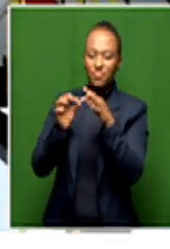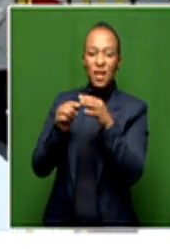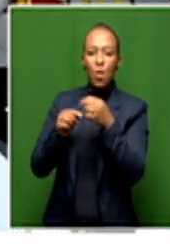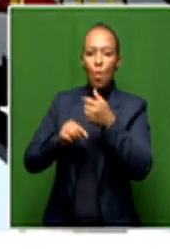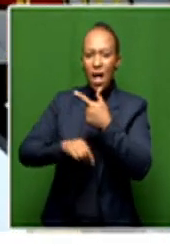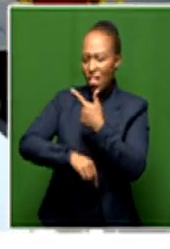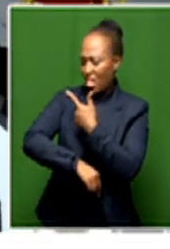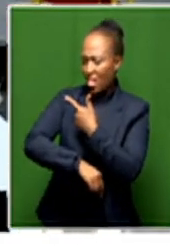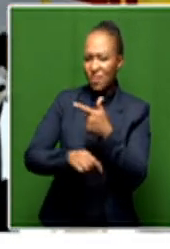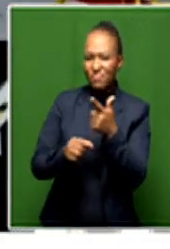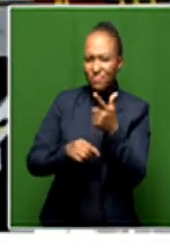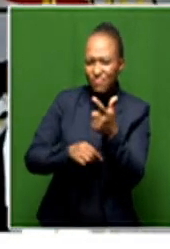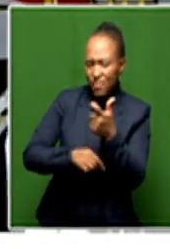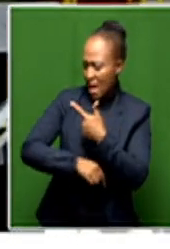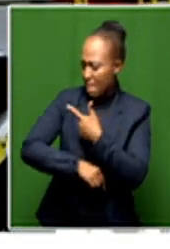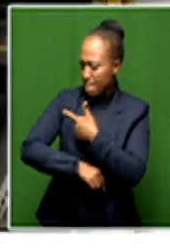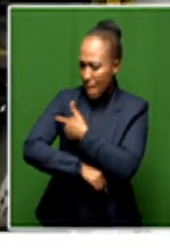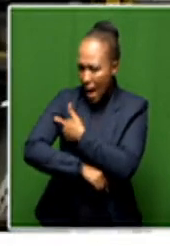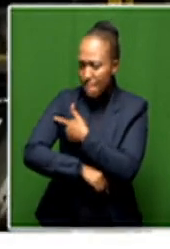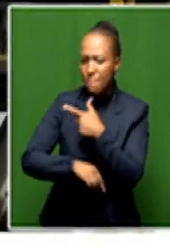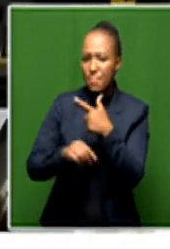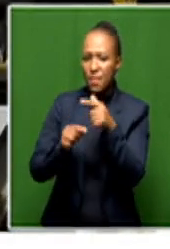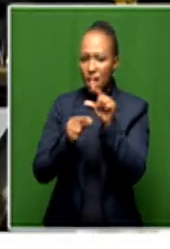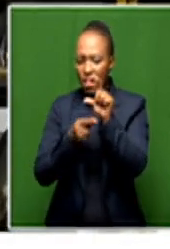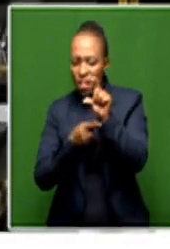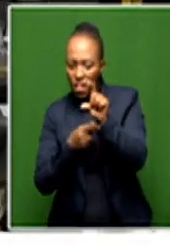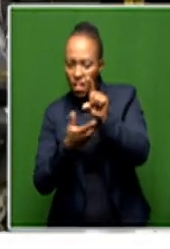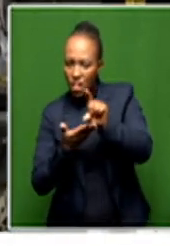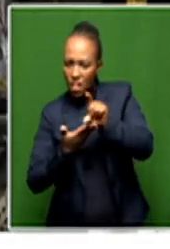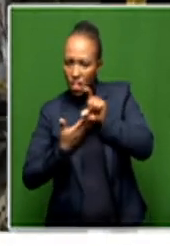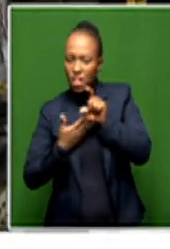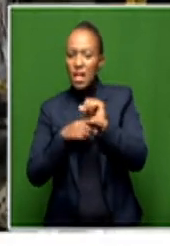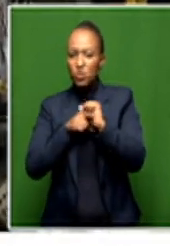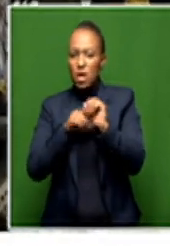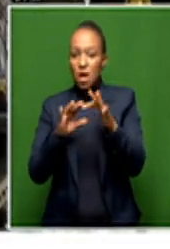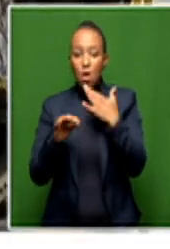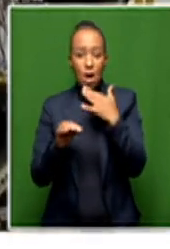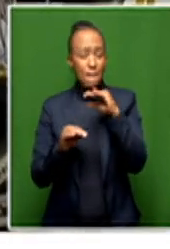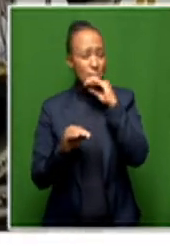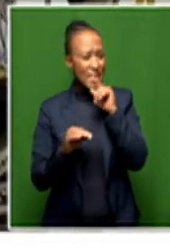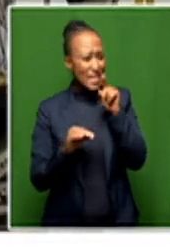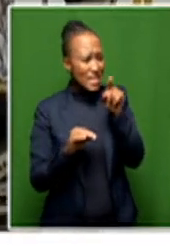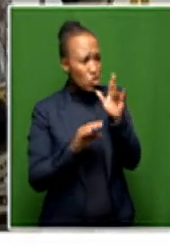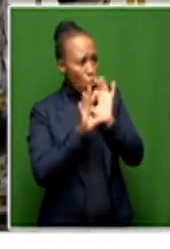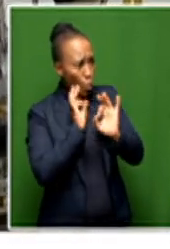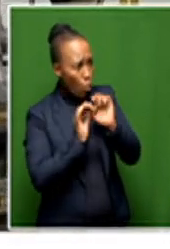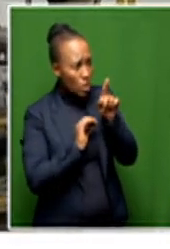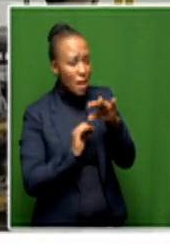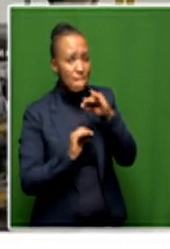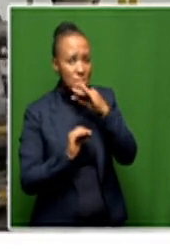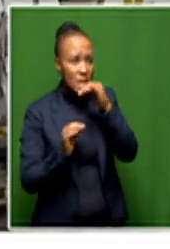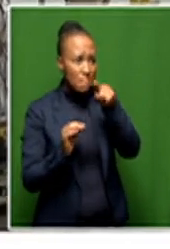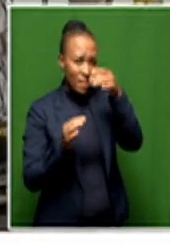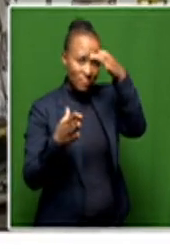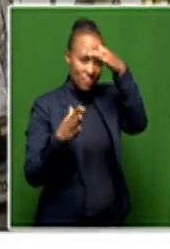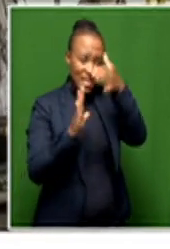the training, because what you're telling me now, this is an expertise that is needed to administer this vaccine, keeping